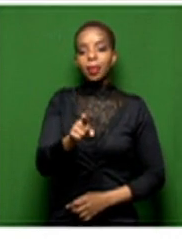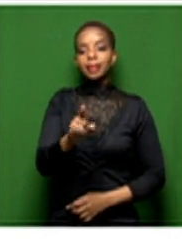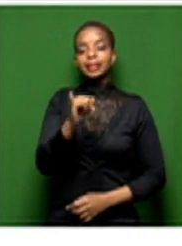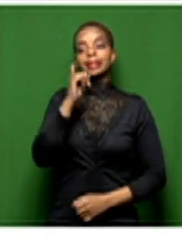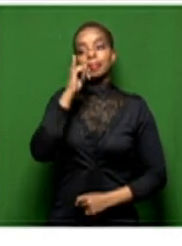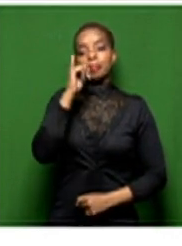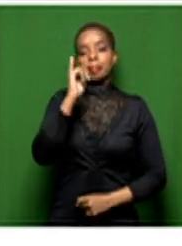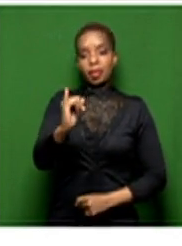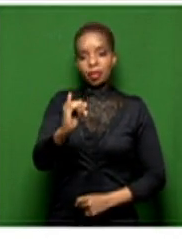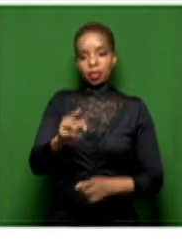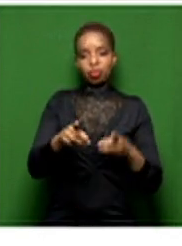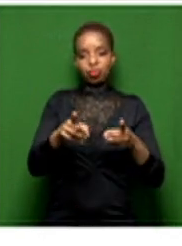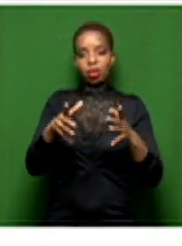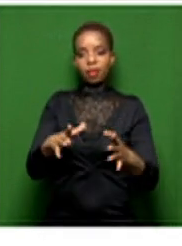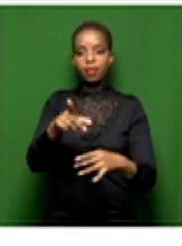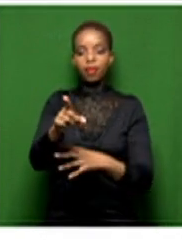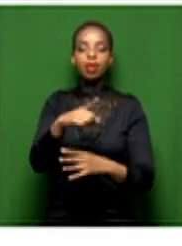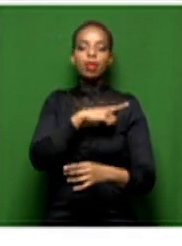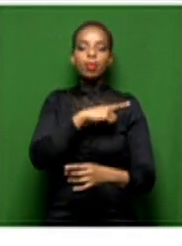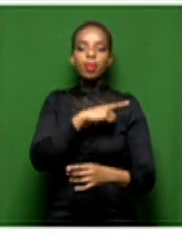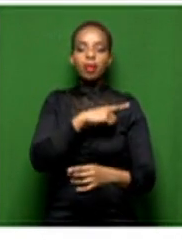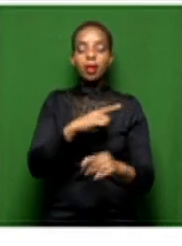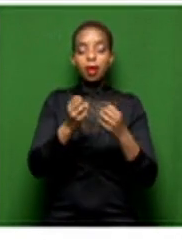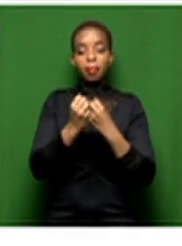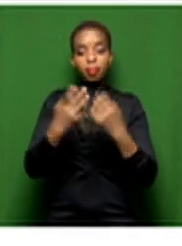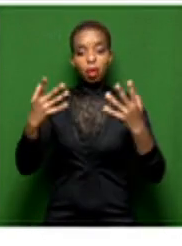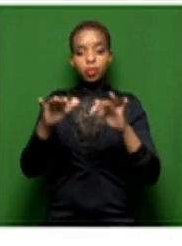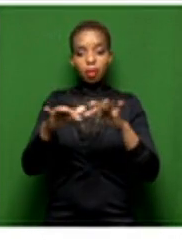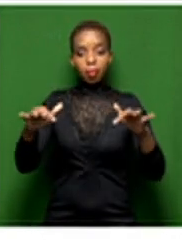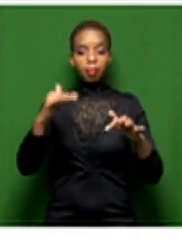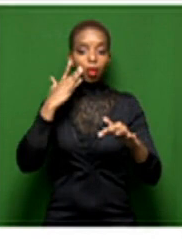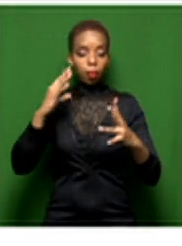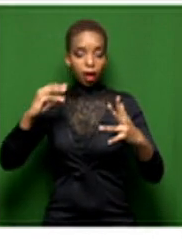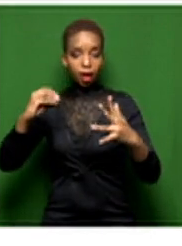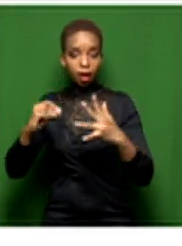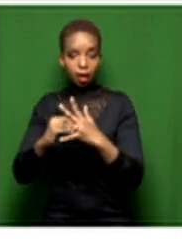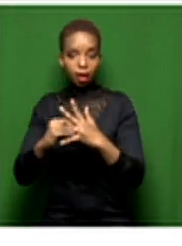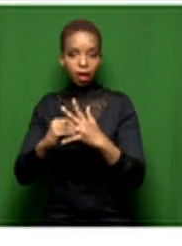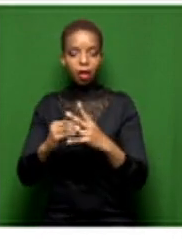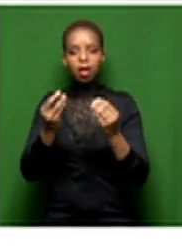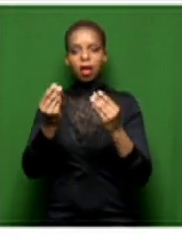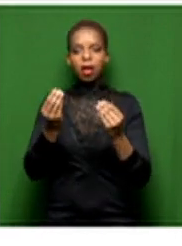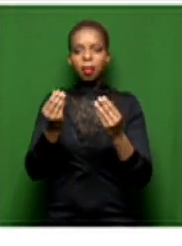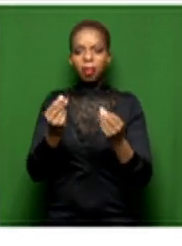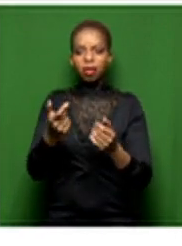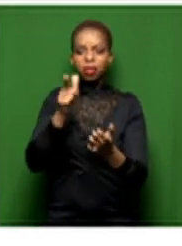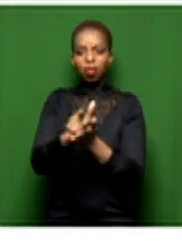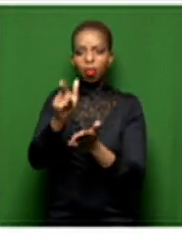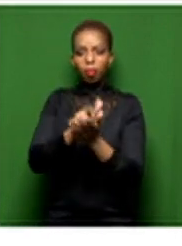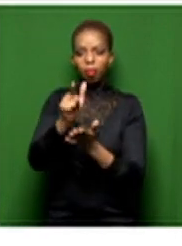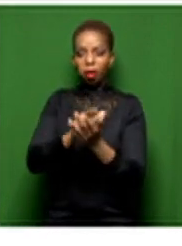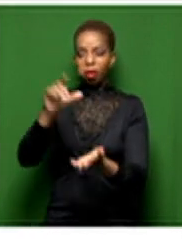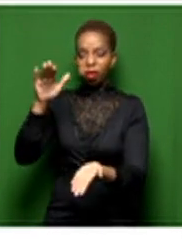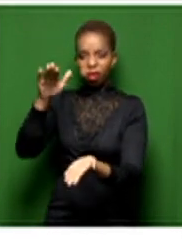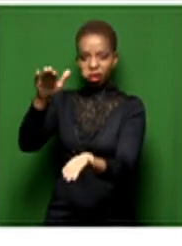it's a debt driver. And because most people, when they enter or when they get married, they don't have that kind of money to actually pay the lobola. They end